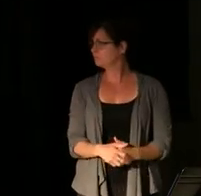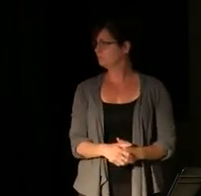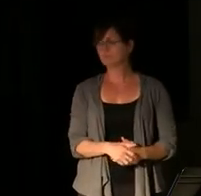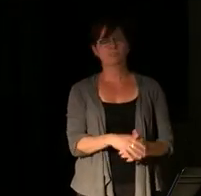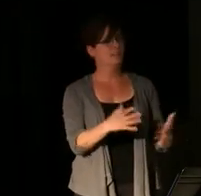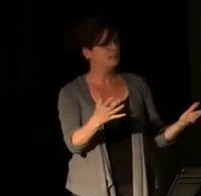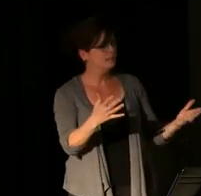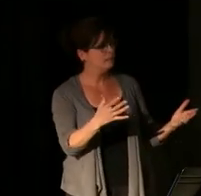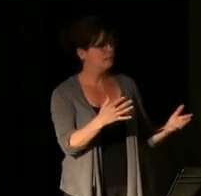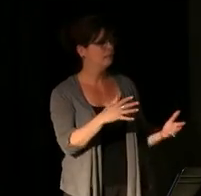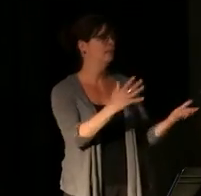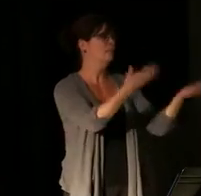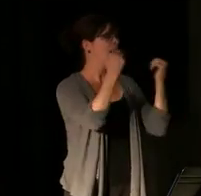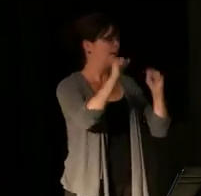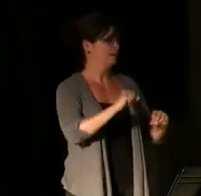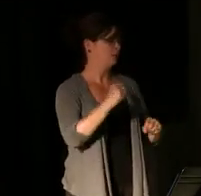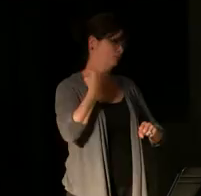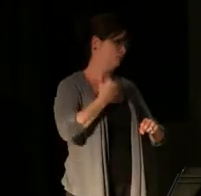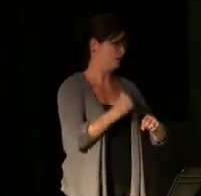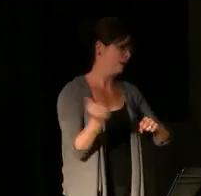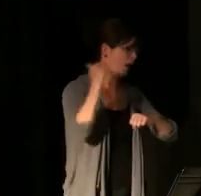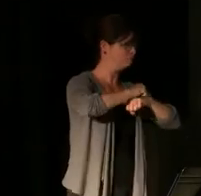Pen, can you toughen up a bit?